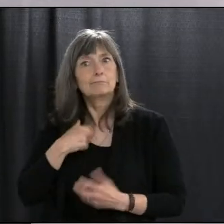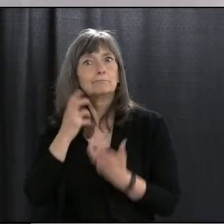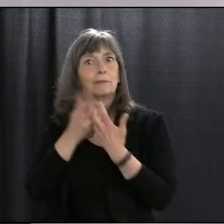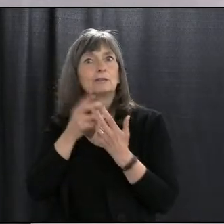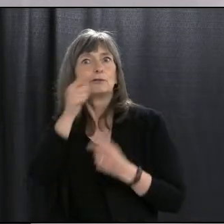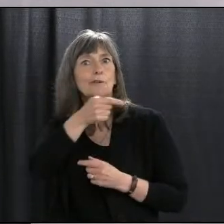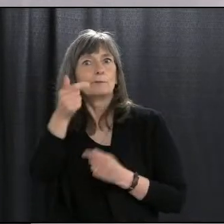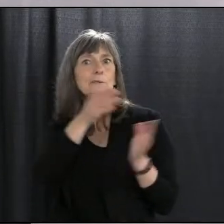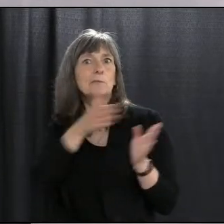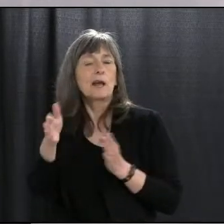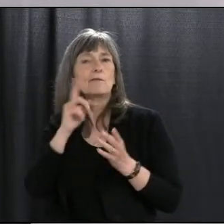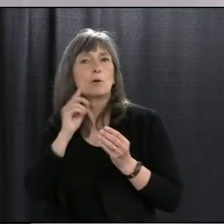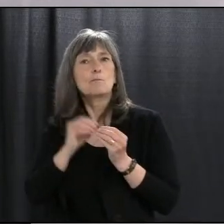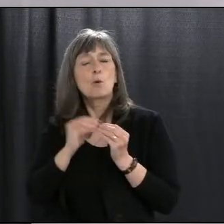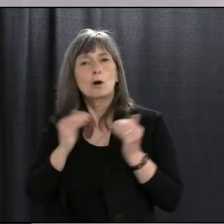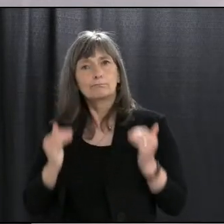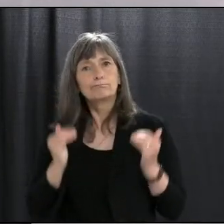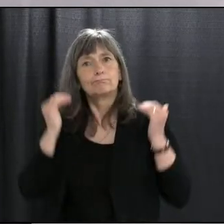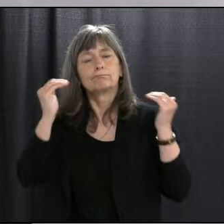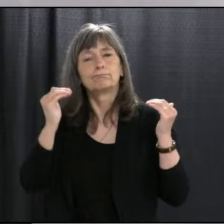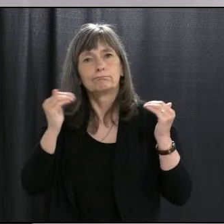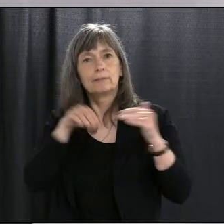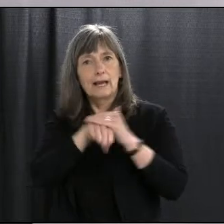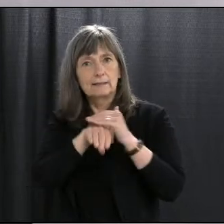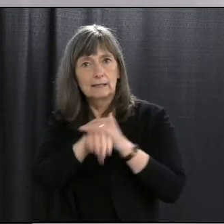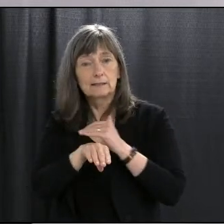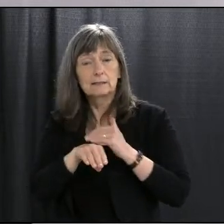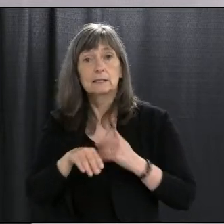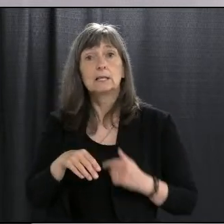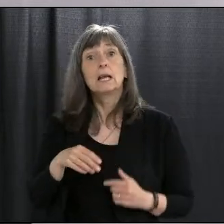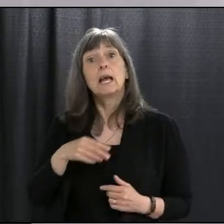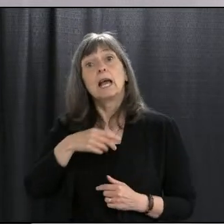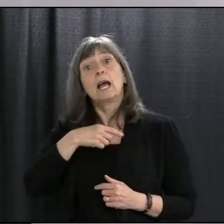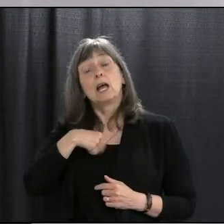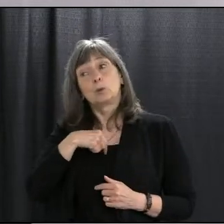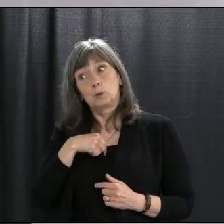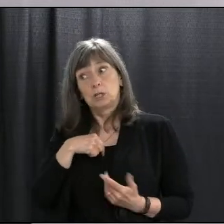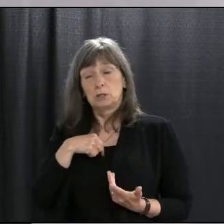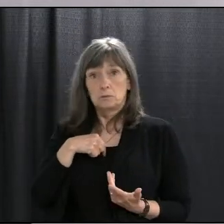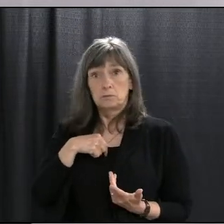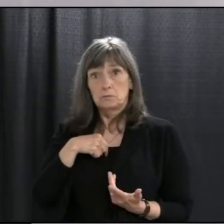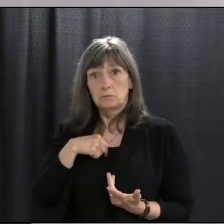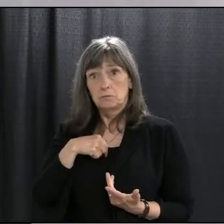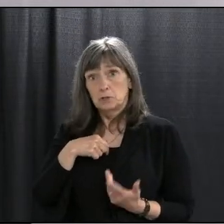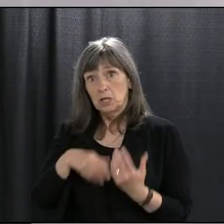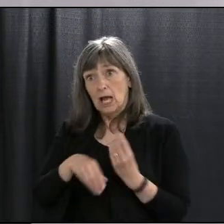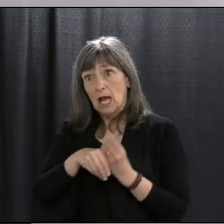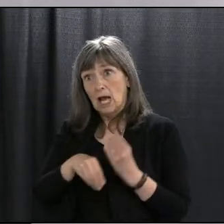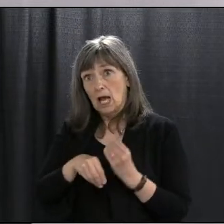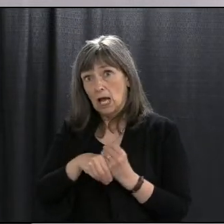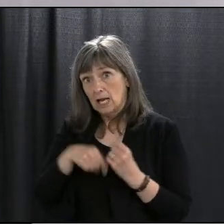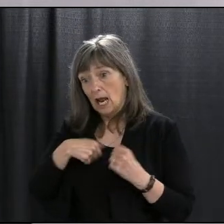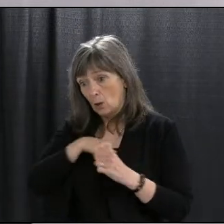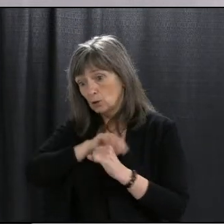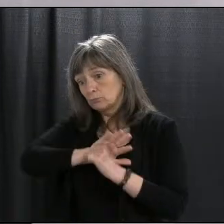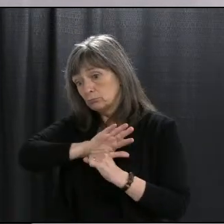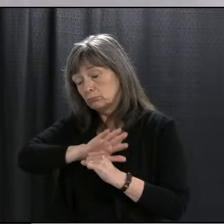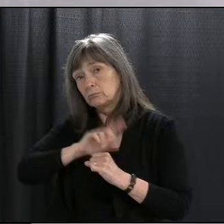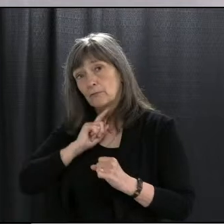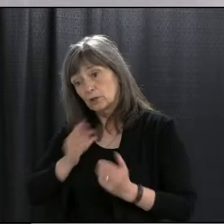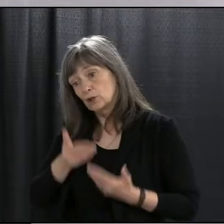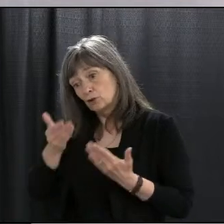province. And I suppose I'm here to advocate and to suggest that it's building on the recommendation of Health Accord